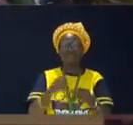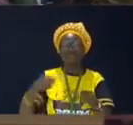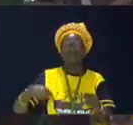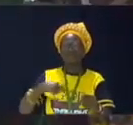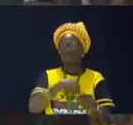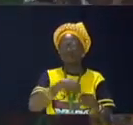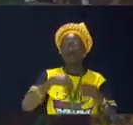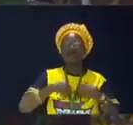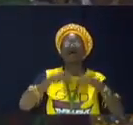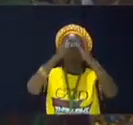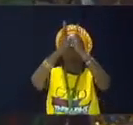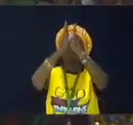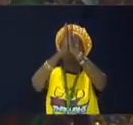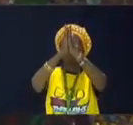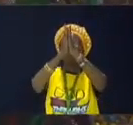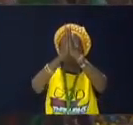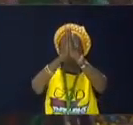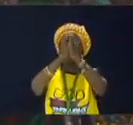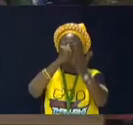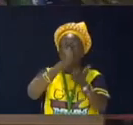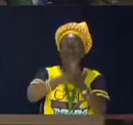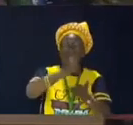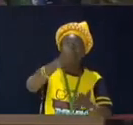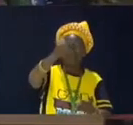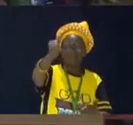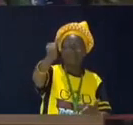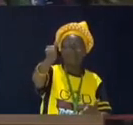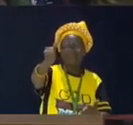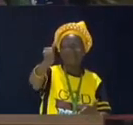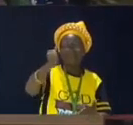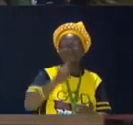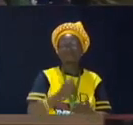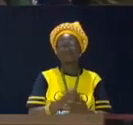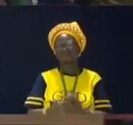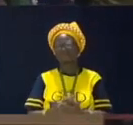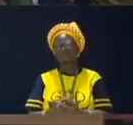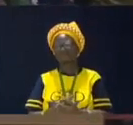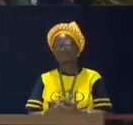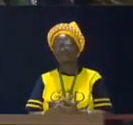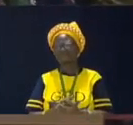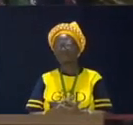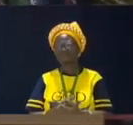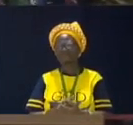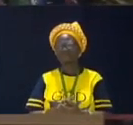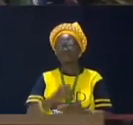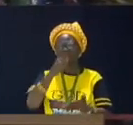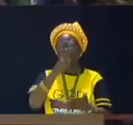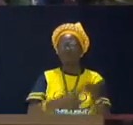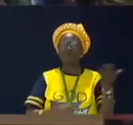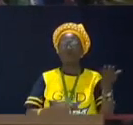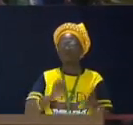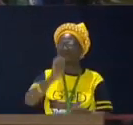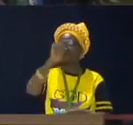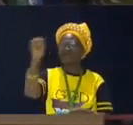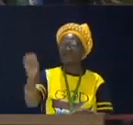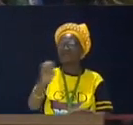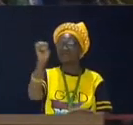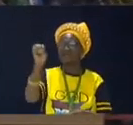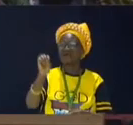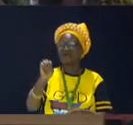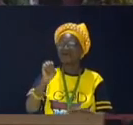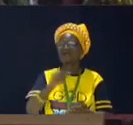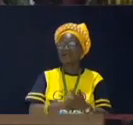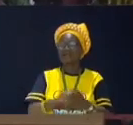prayed. Whatever may remain that is causing you